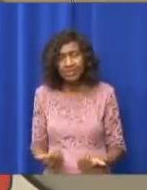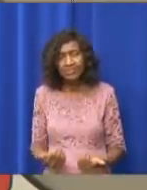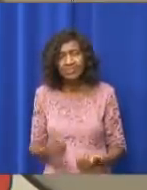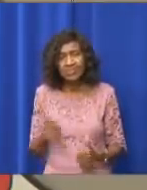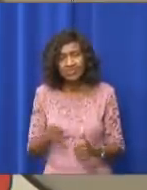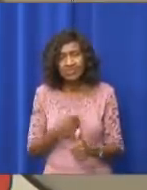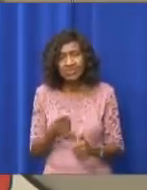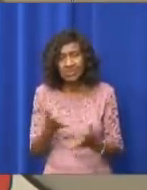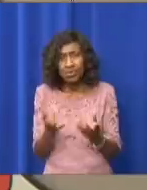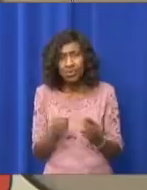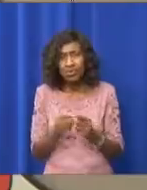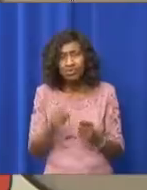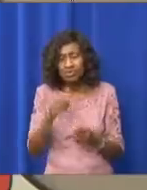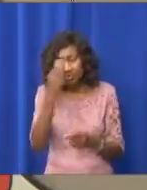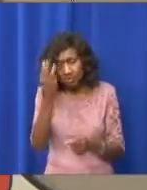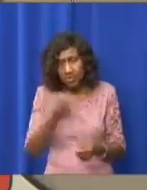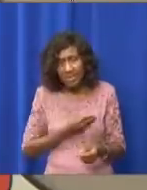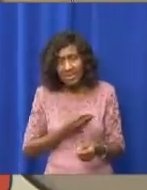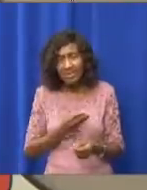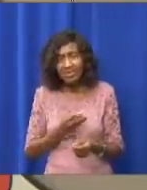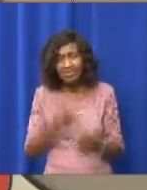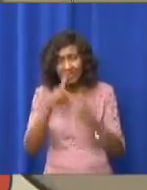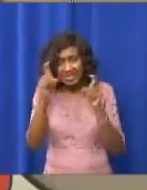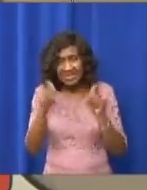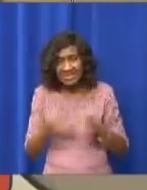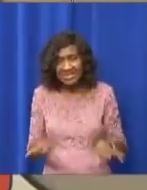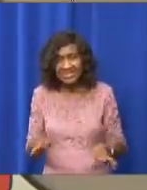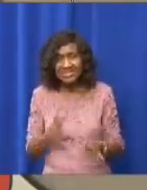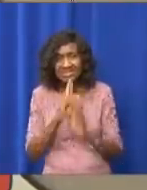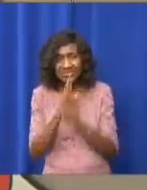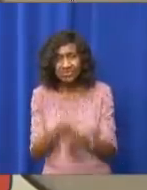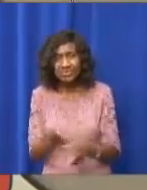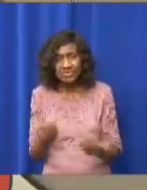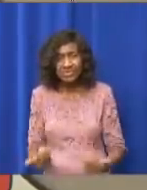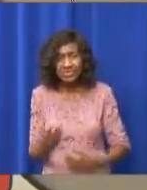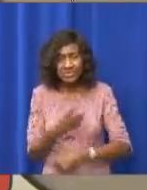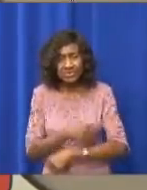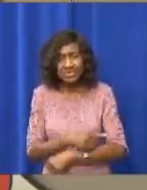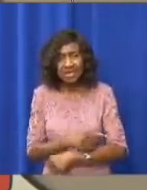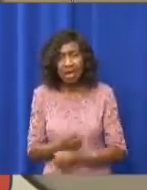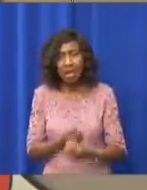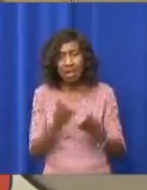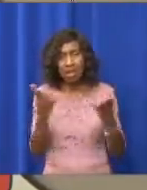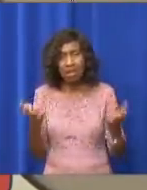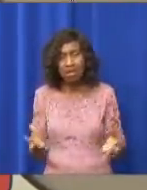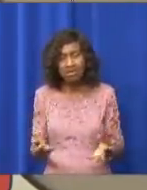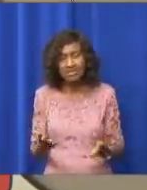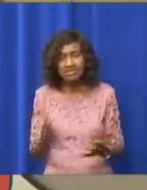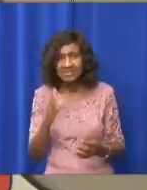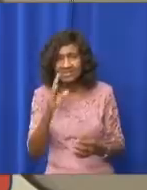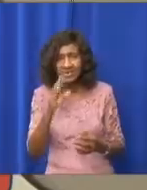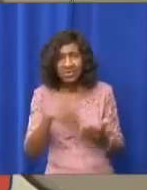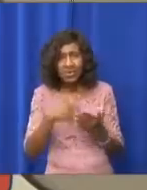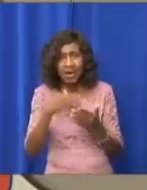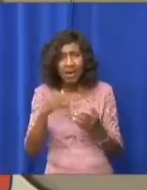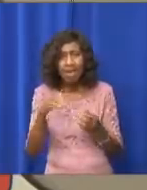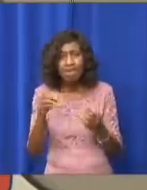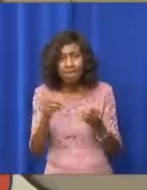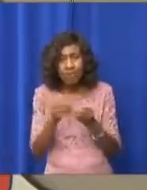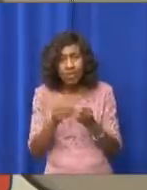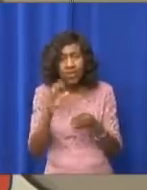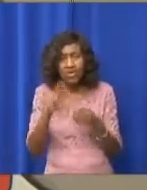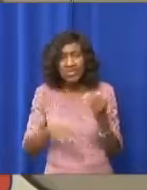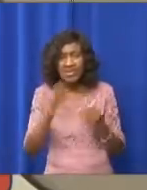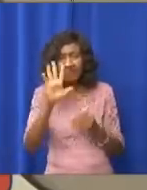welcome very much the test results today. That's a huge number of test results, well over 500, and I think that means we're